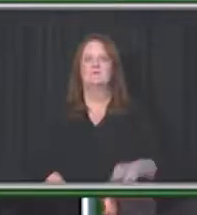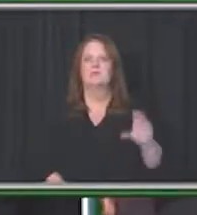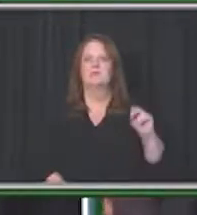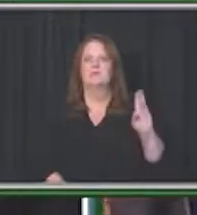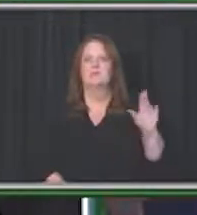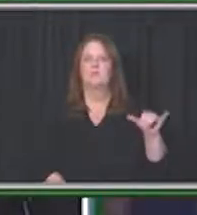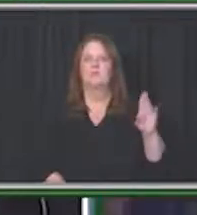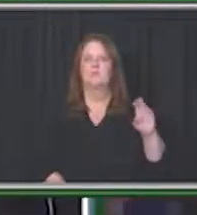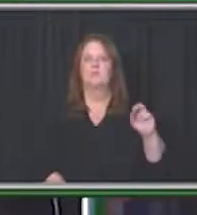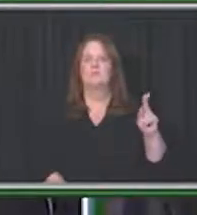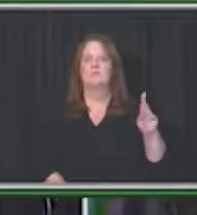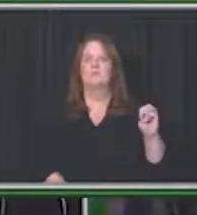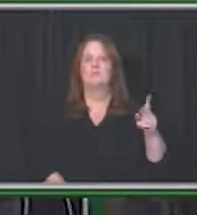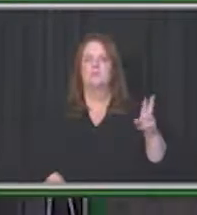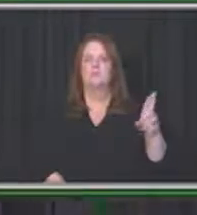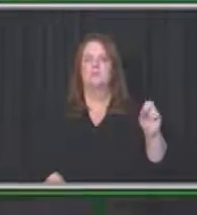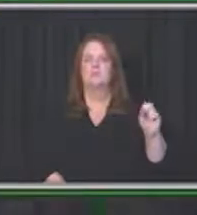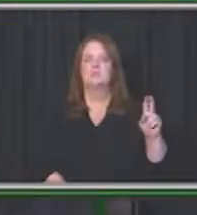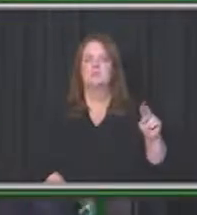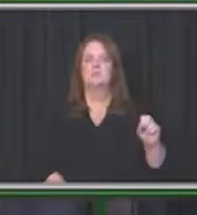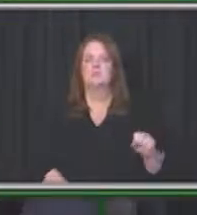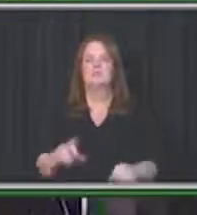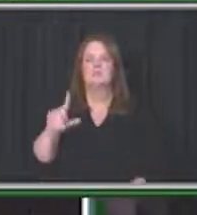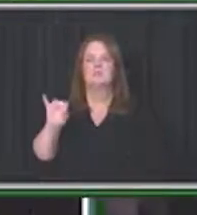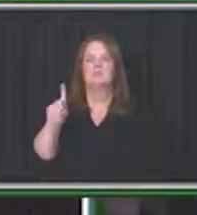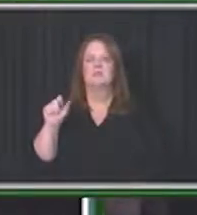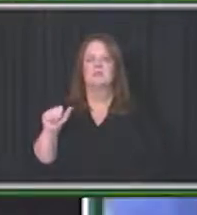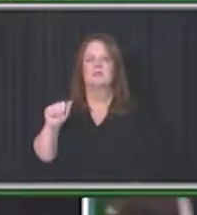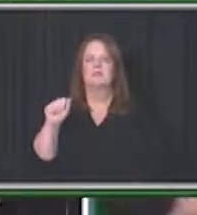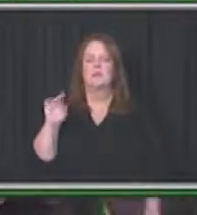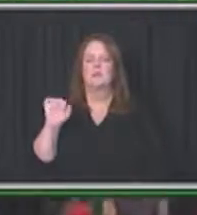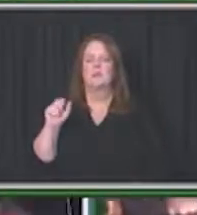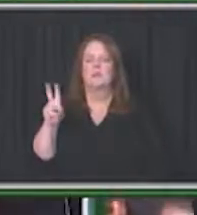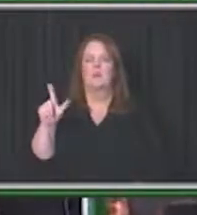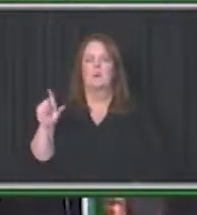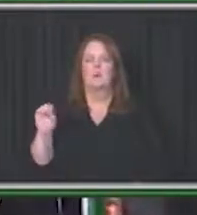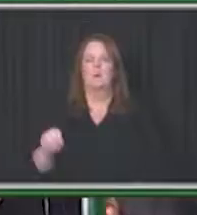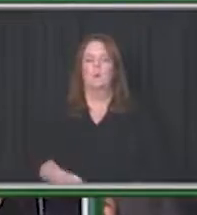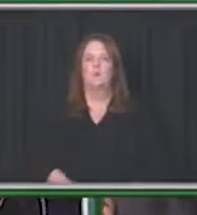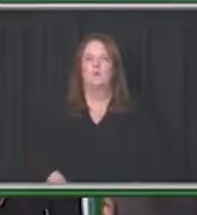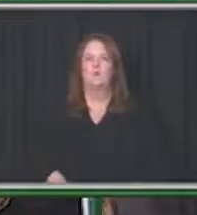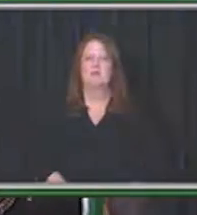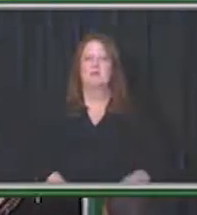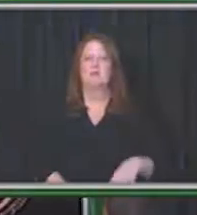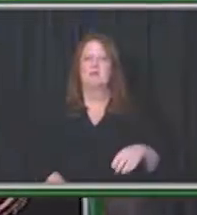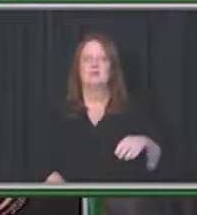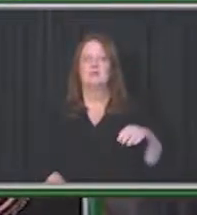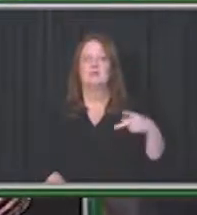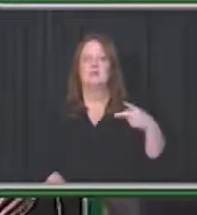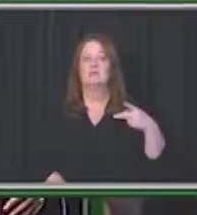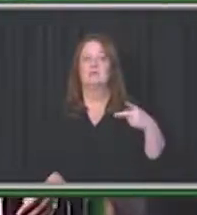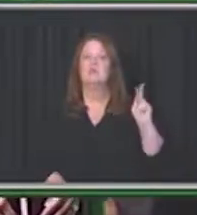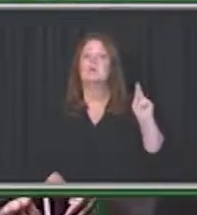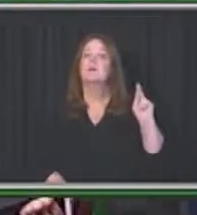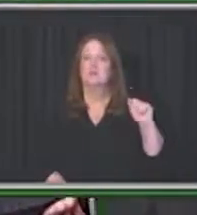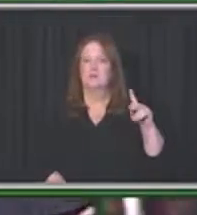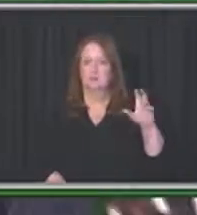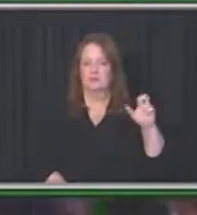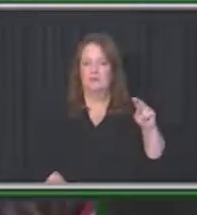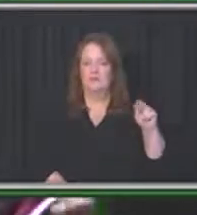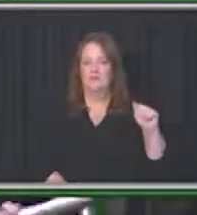Courtney Brooke Persons. Lindsay Ann O'Dwyer. Pat- Katrina